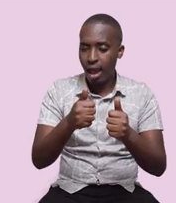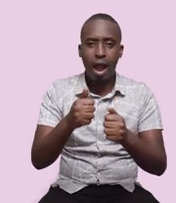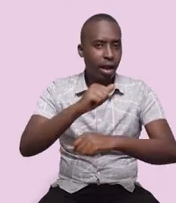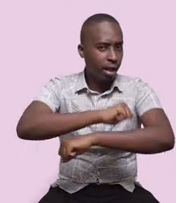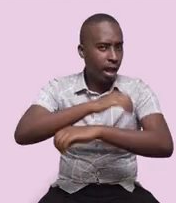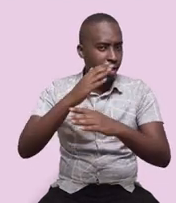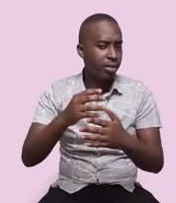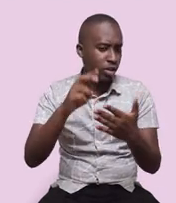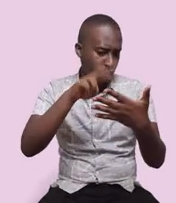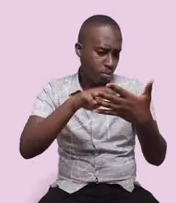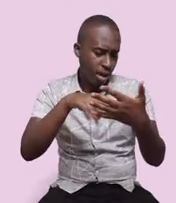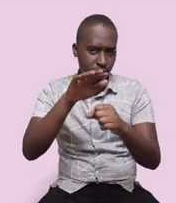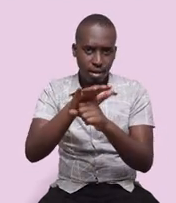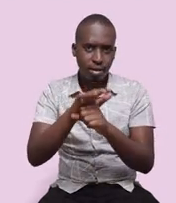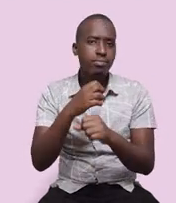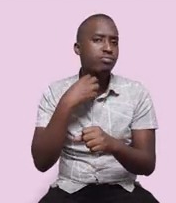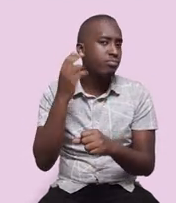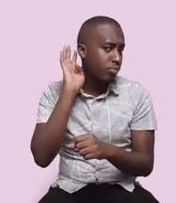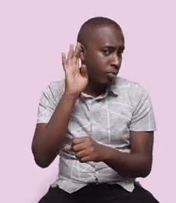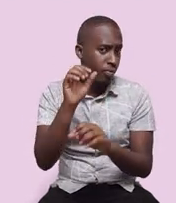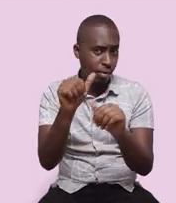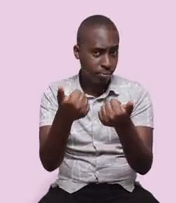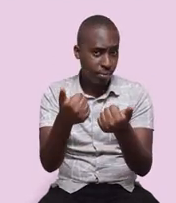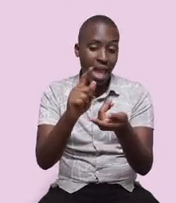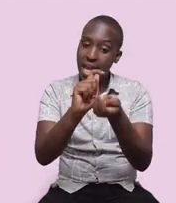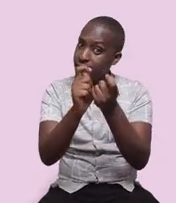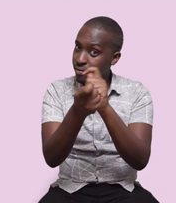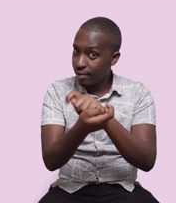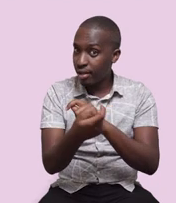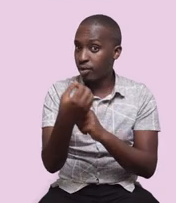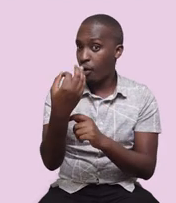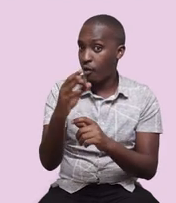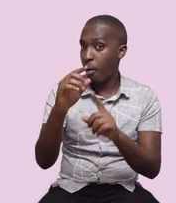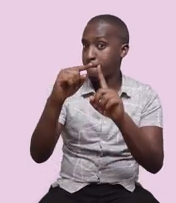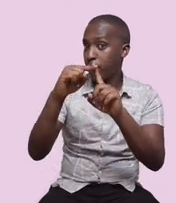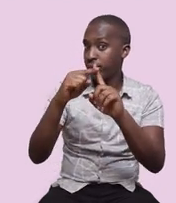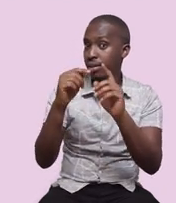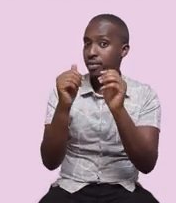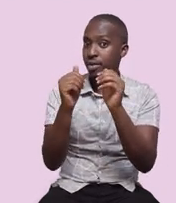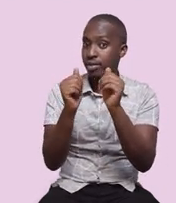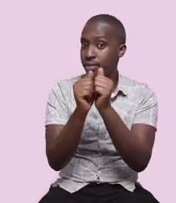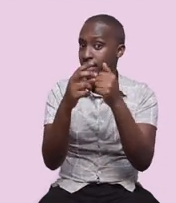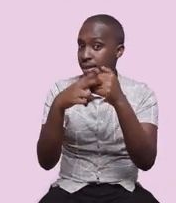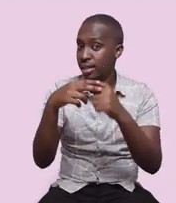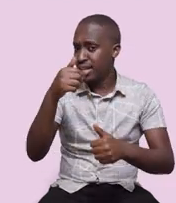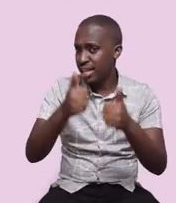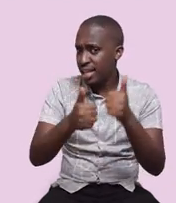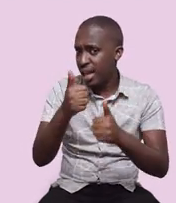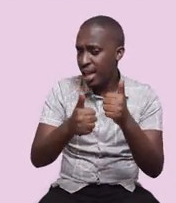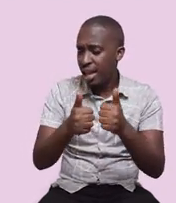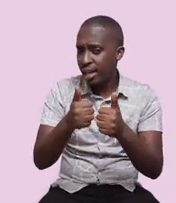Class, let's read loud again. The inverse of positive 17 is?